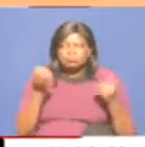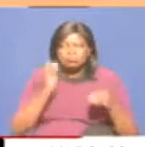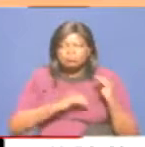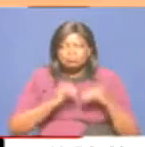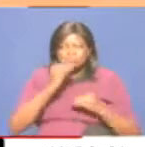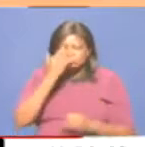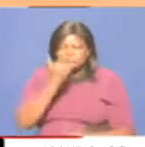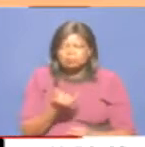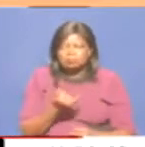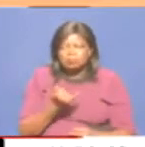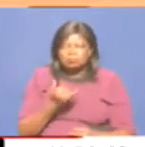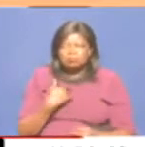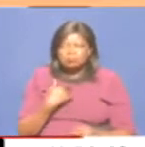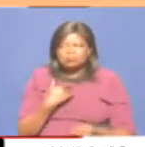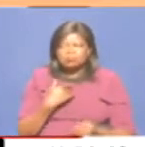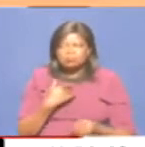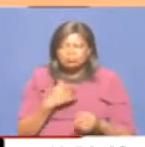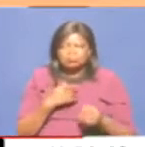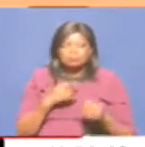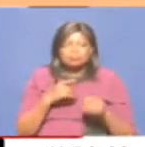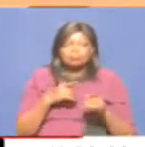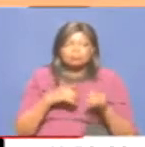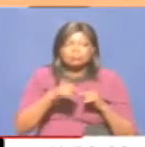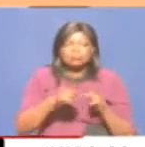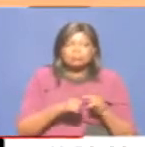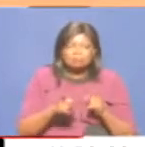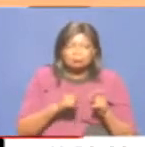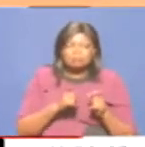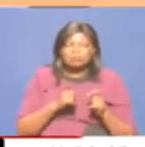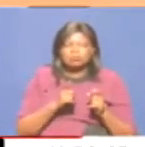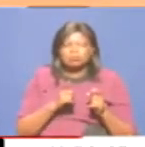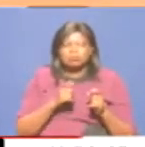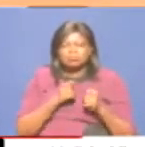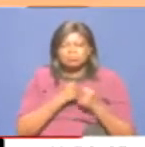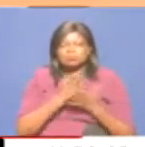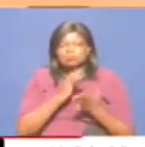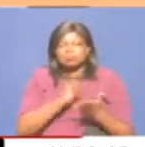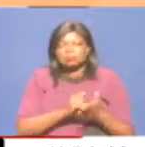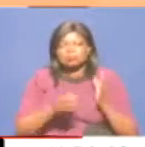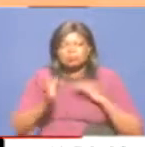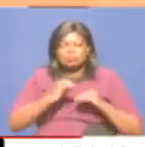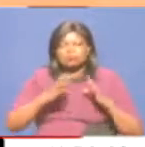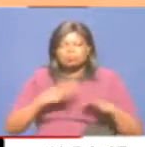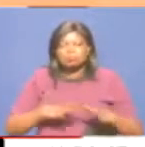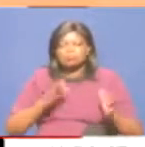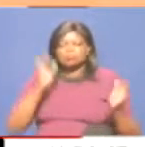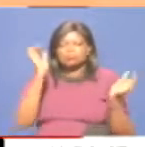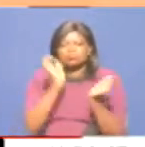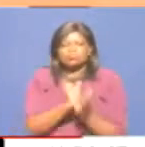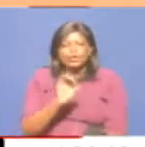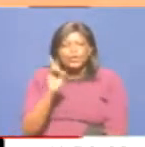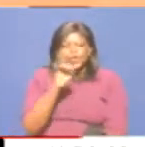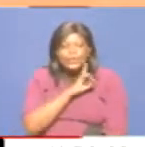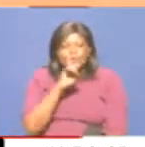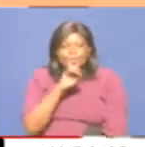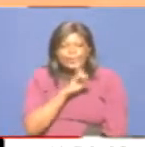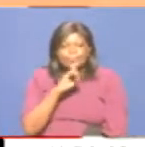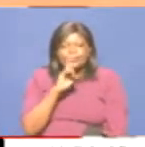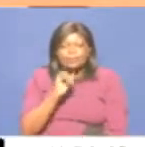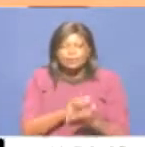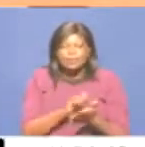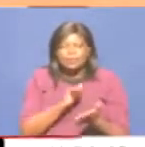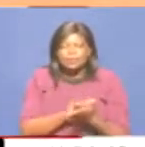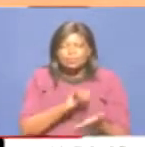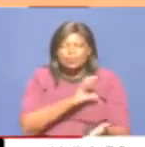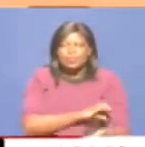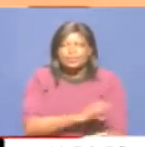want to put punitive measures mm-hmm. to ensure that the corrupt are punished severely. Okay. He said that he wants to strengthen